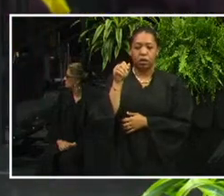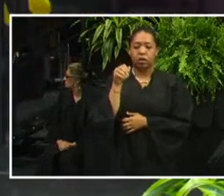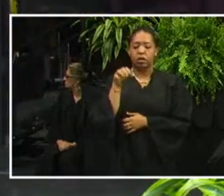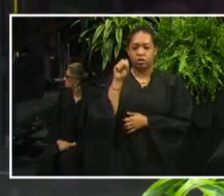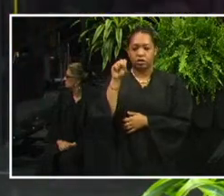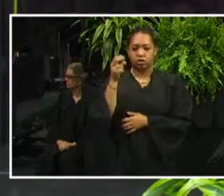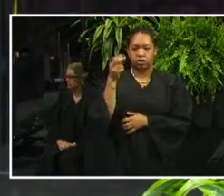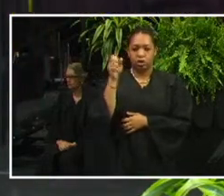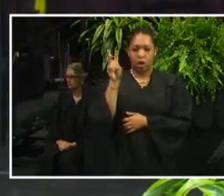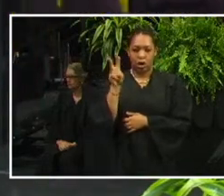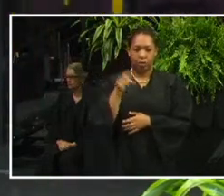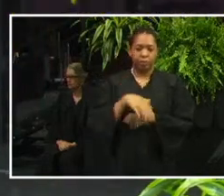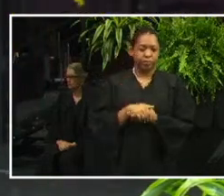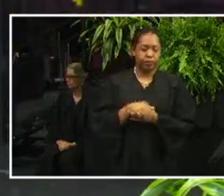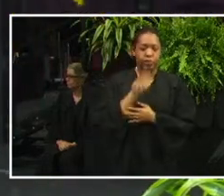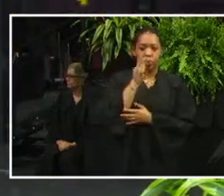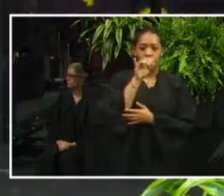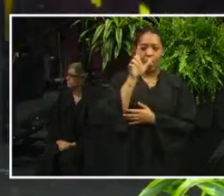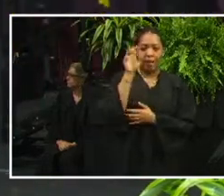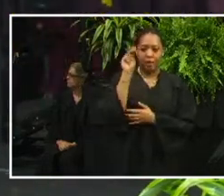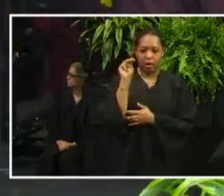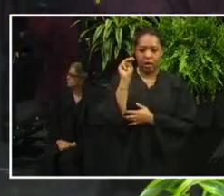William Thomas Bryant.